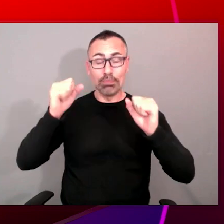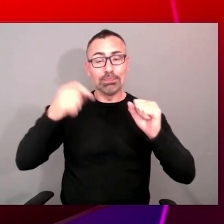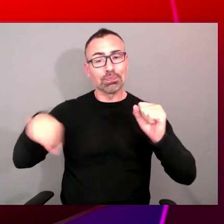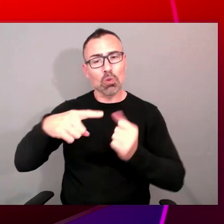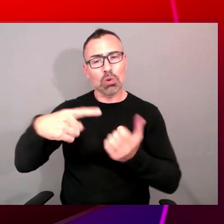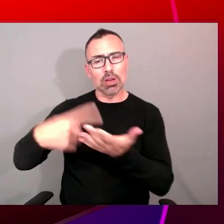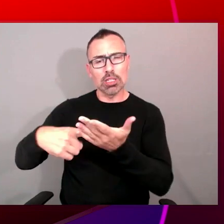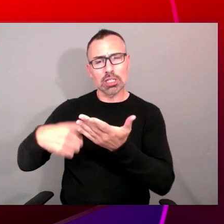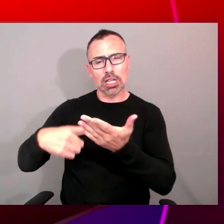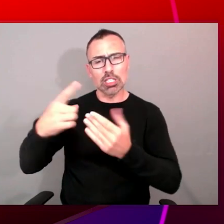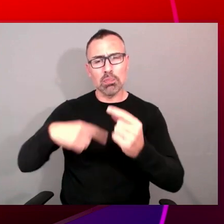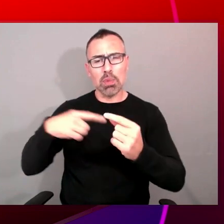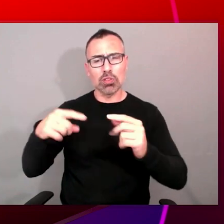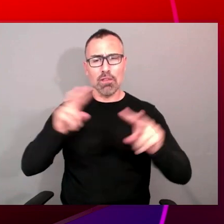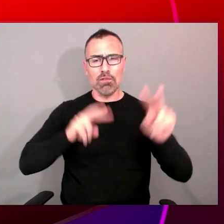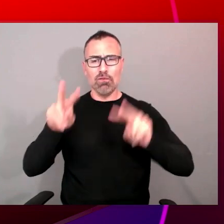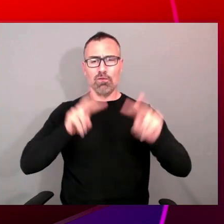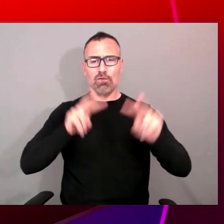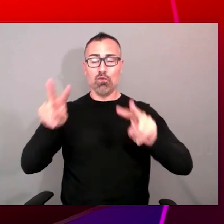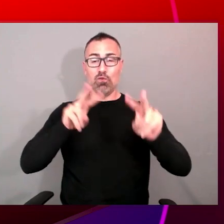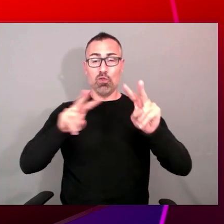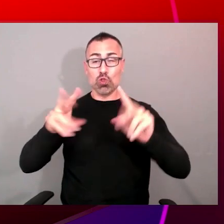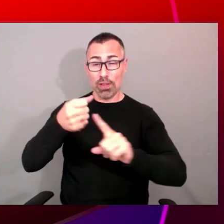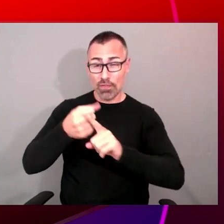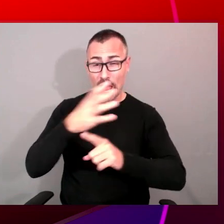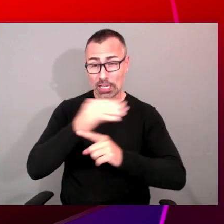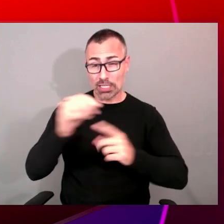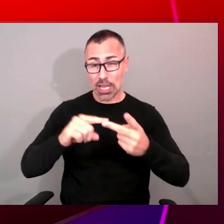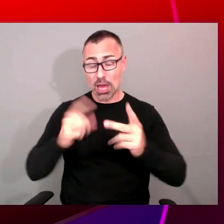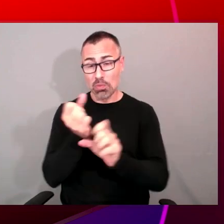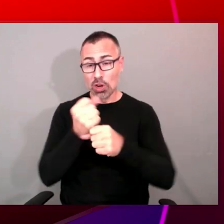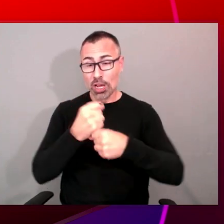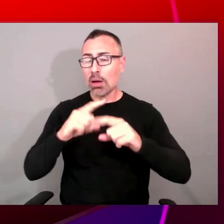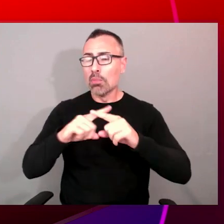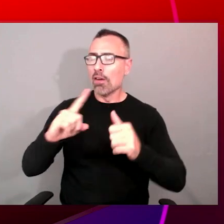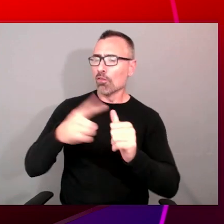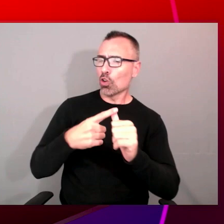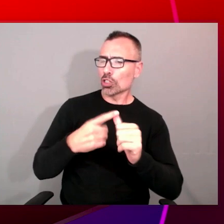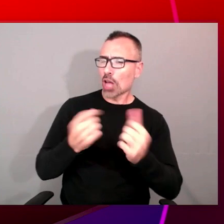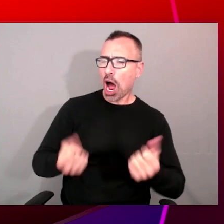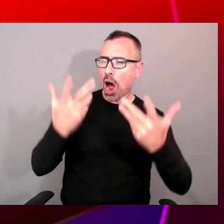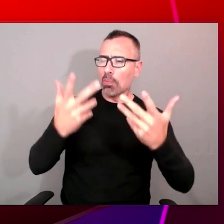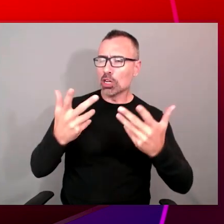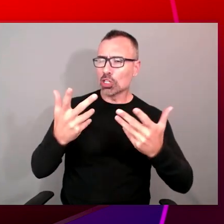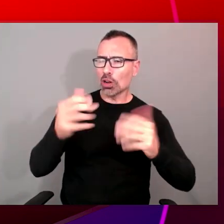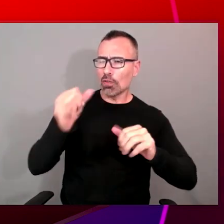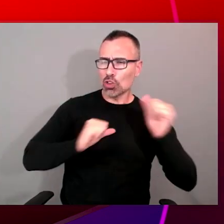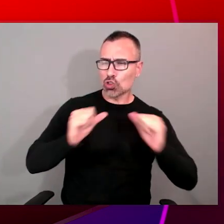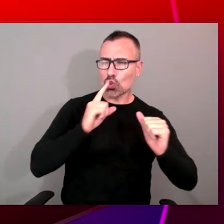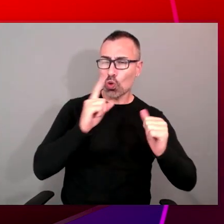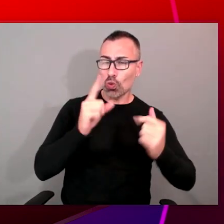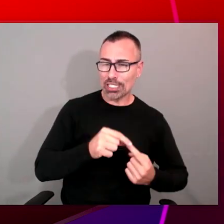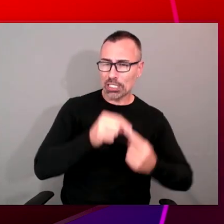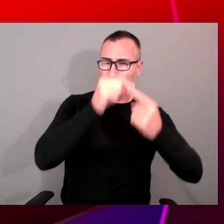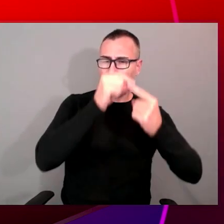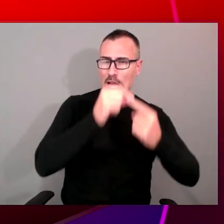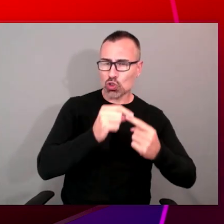start first. How much of the show was special effects versus live